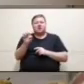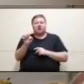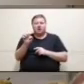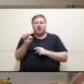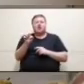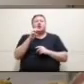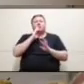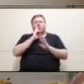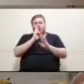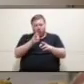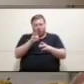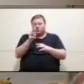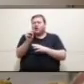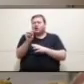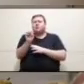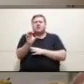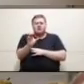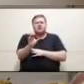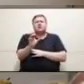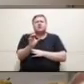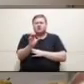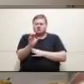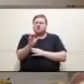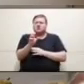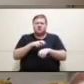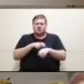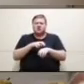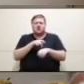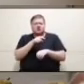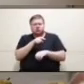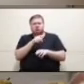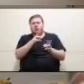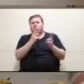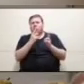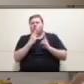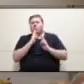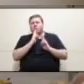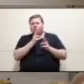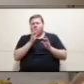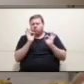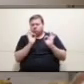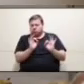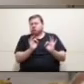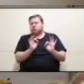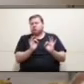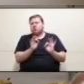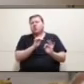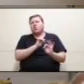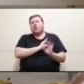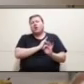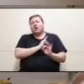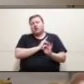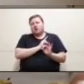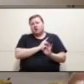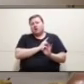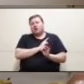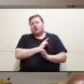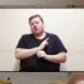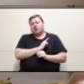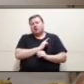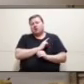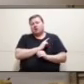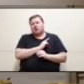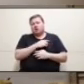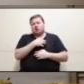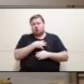MEC would need this properly reported, because it's worrying